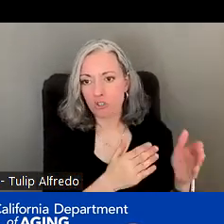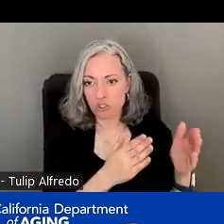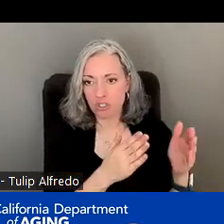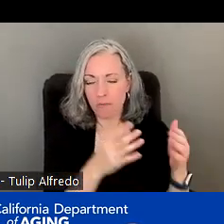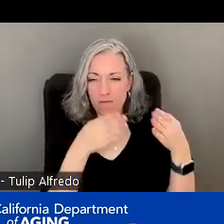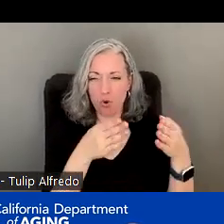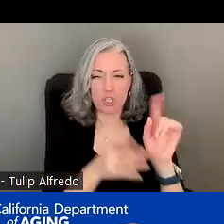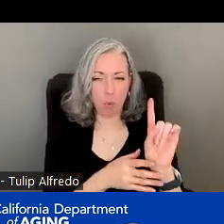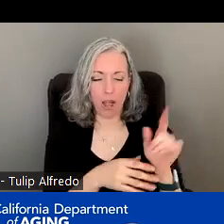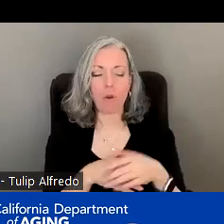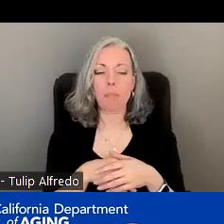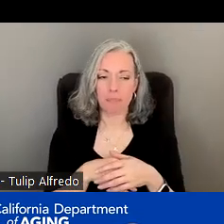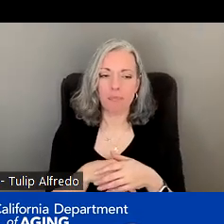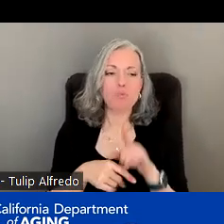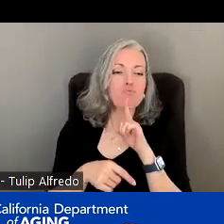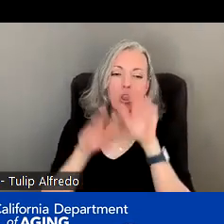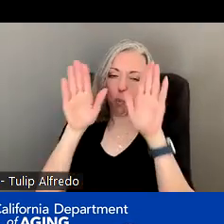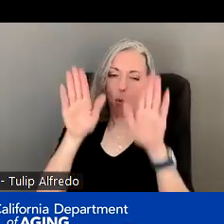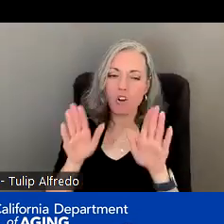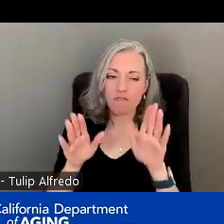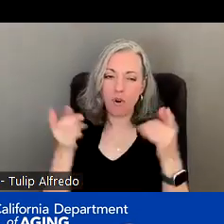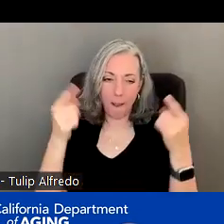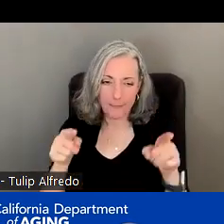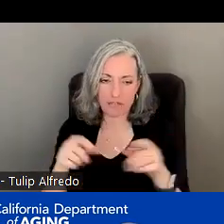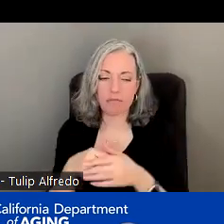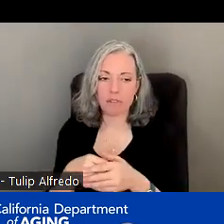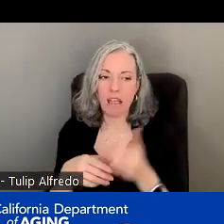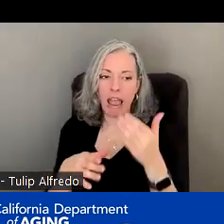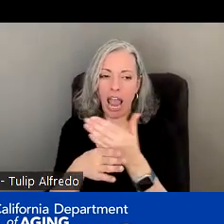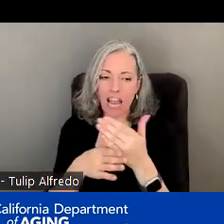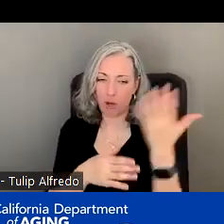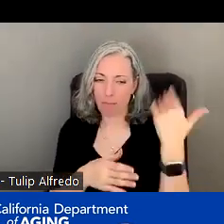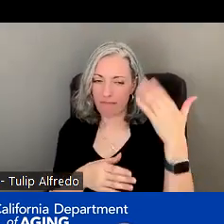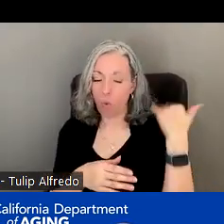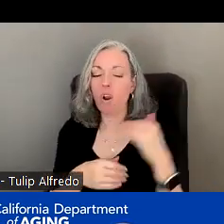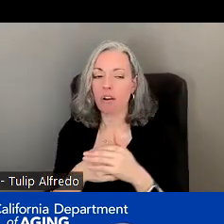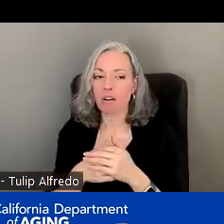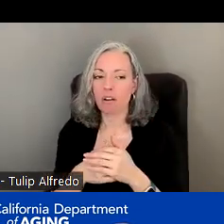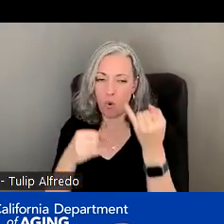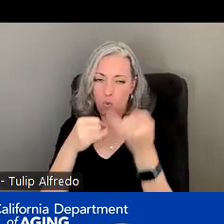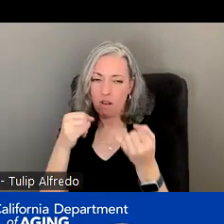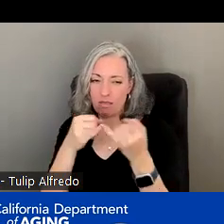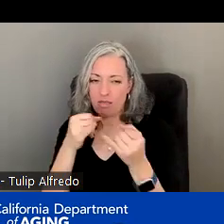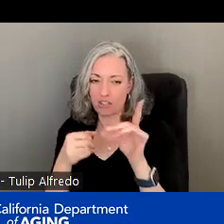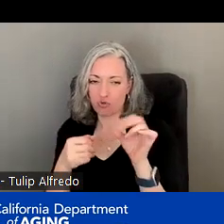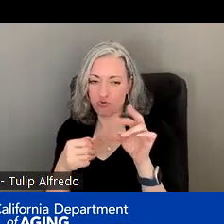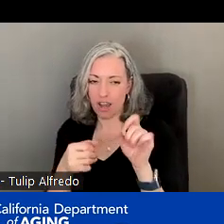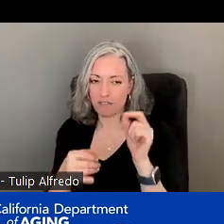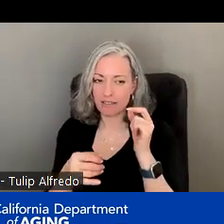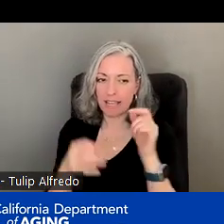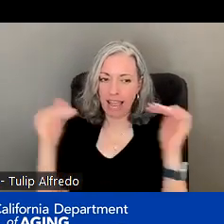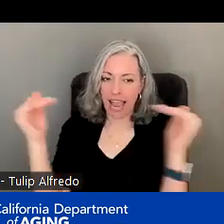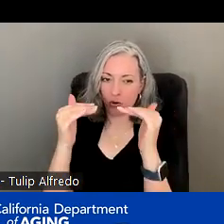It was just an incredible event. I shared on the previous slide, we're finalizing the draft equity strategy plan for